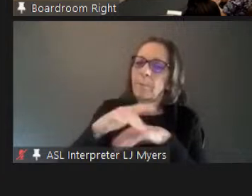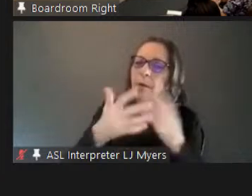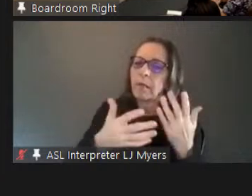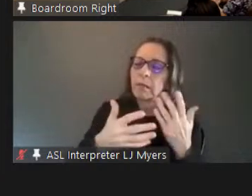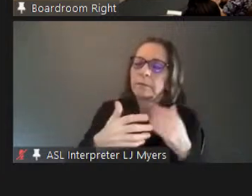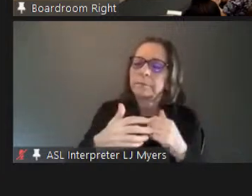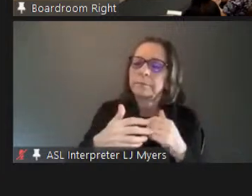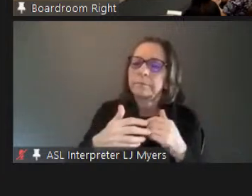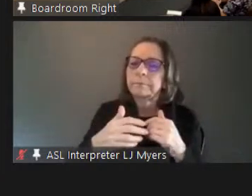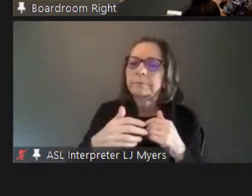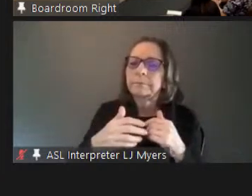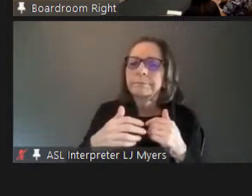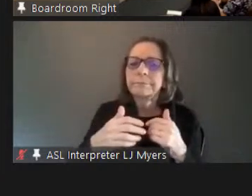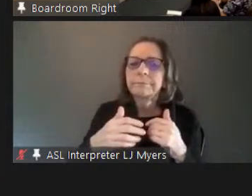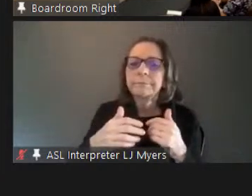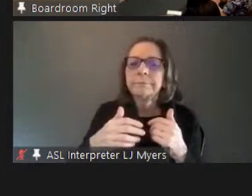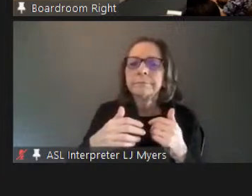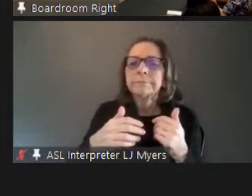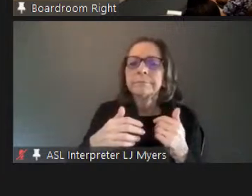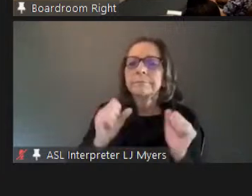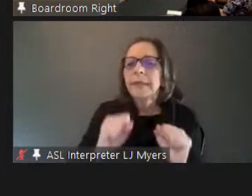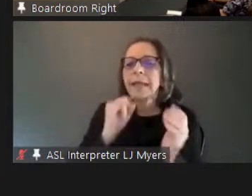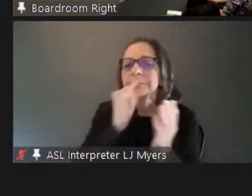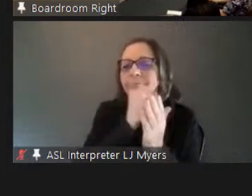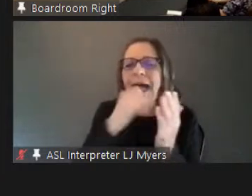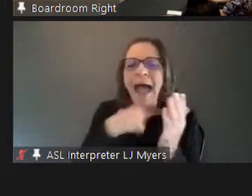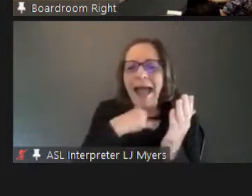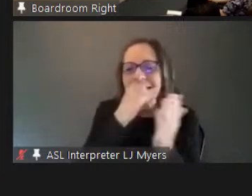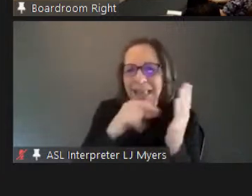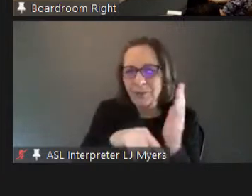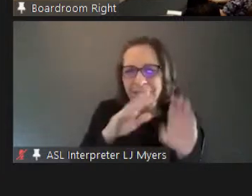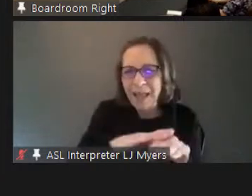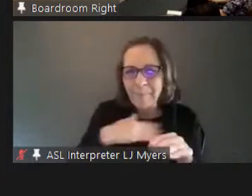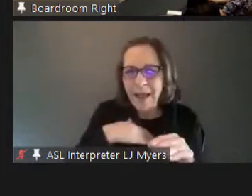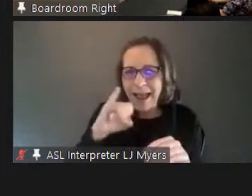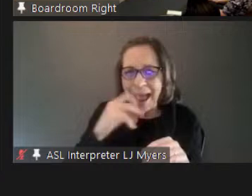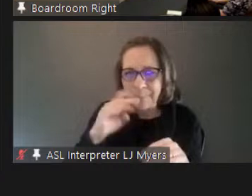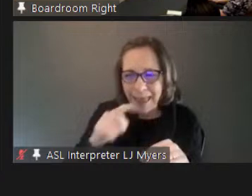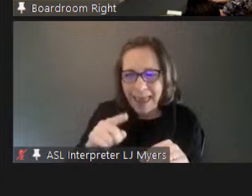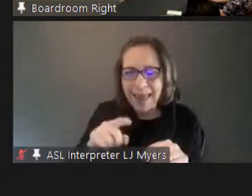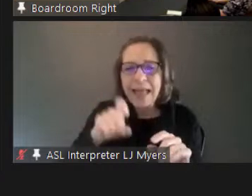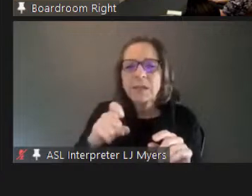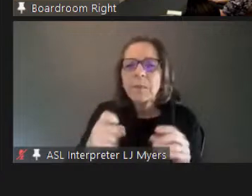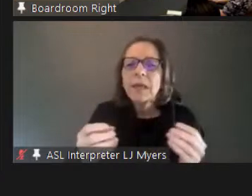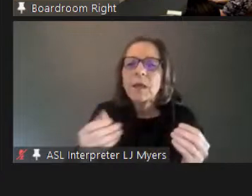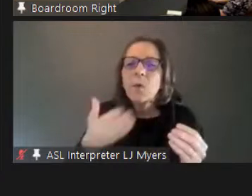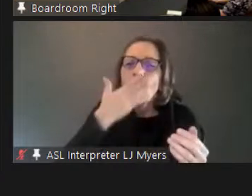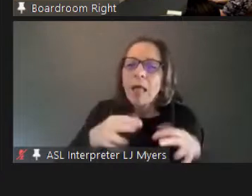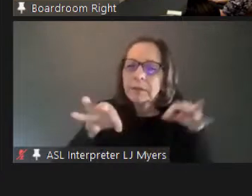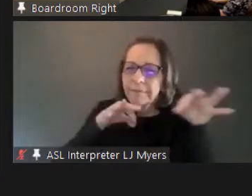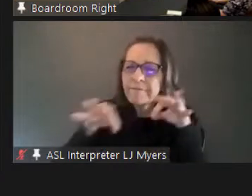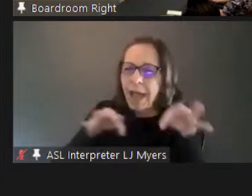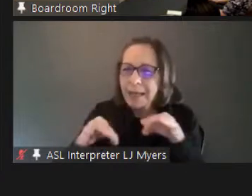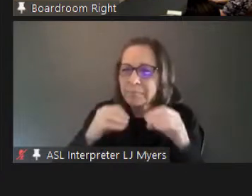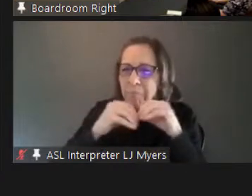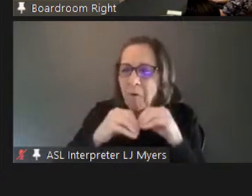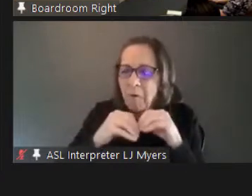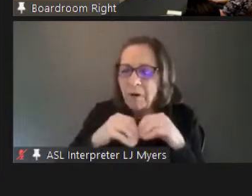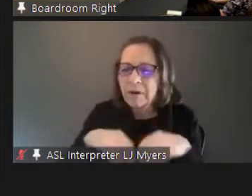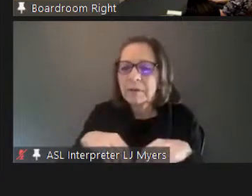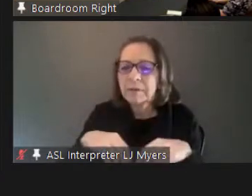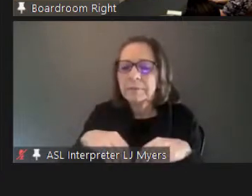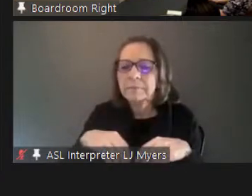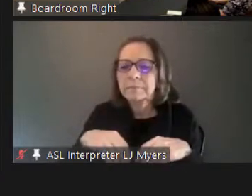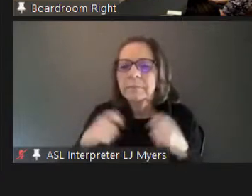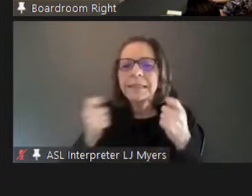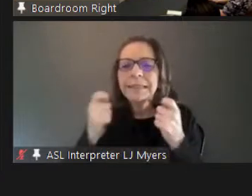sketched this on a napkin and I think this is really great. It has to be something that's a little bit more well-defined. So we sort of deal with phase